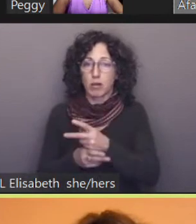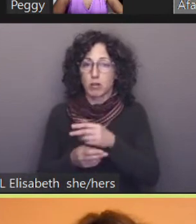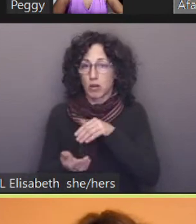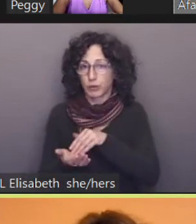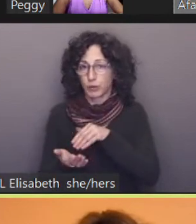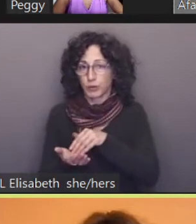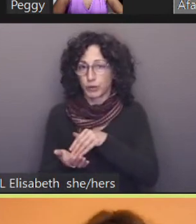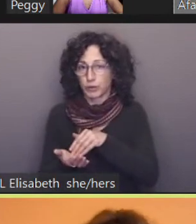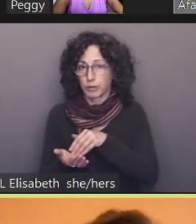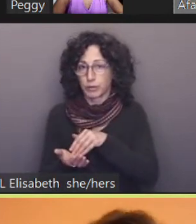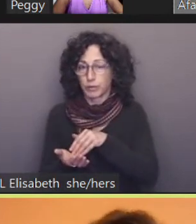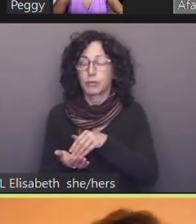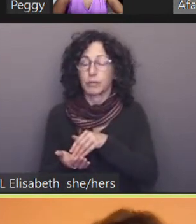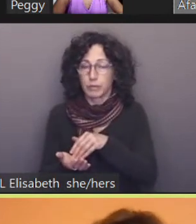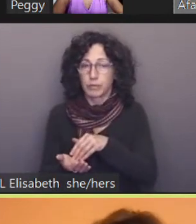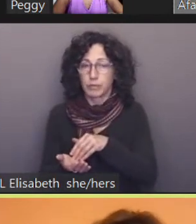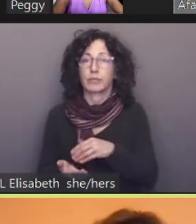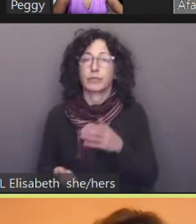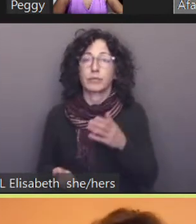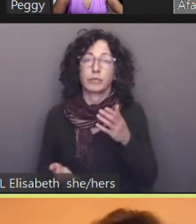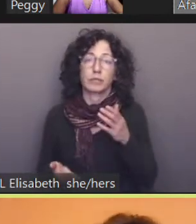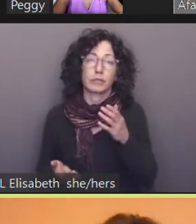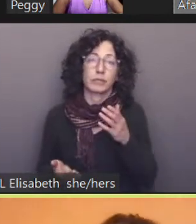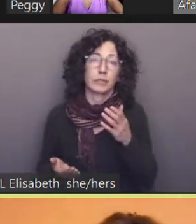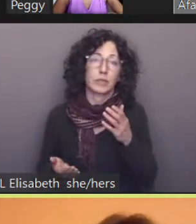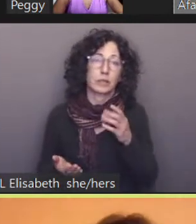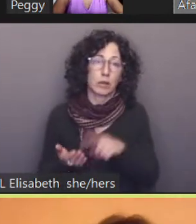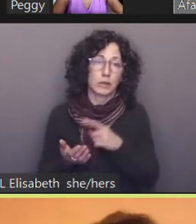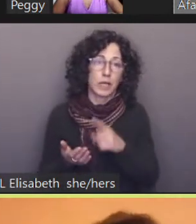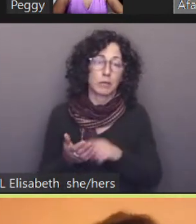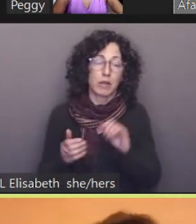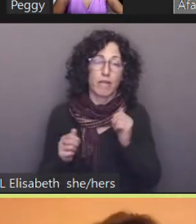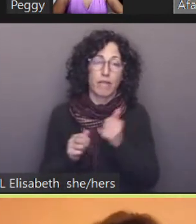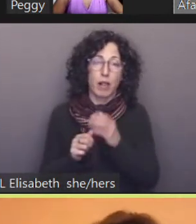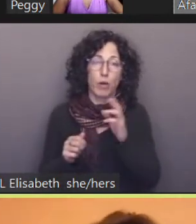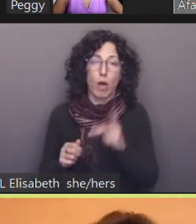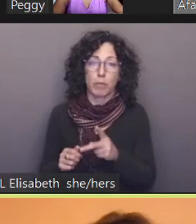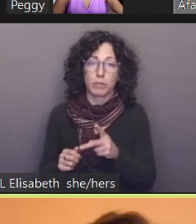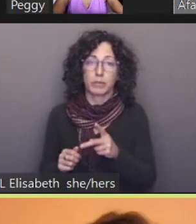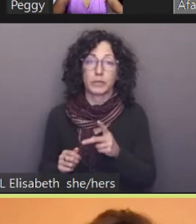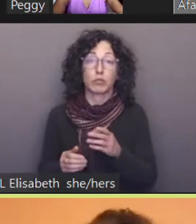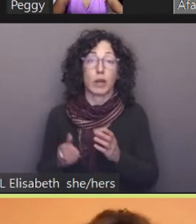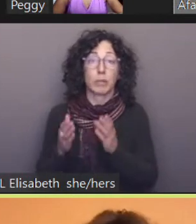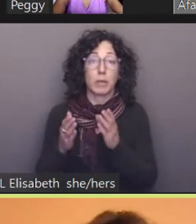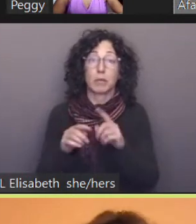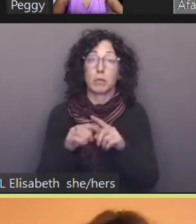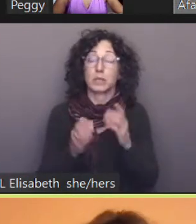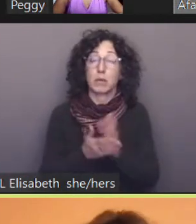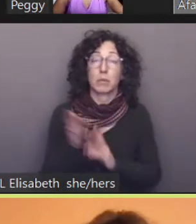a primary care doctor follow-up is recommended, but they do not have access to such doctor?